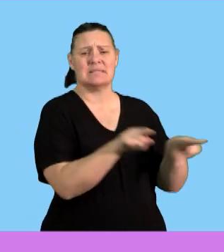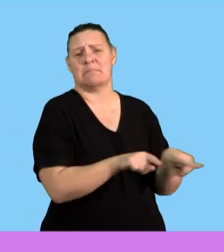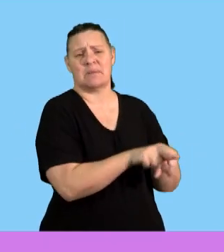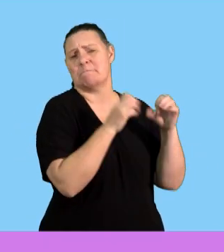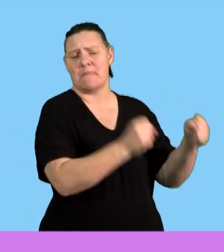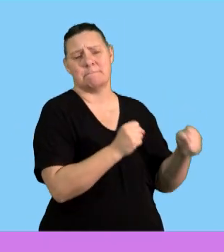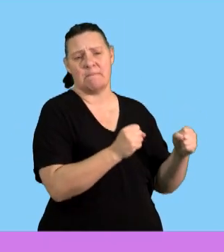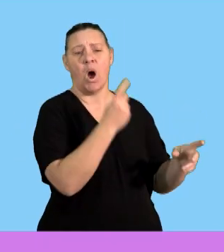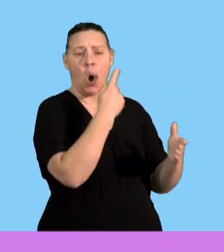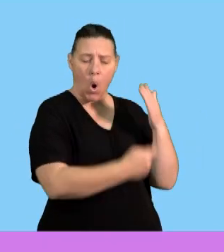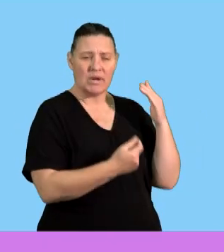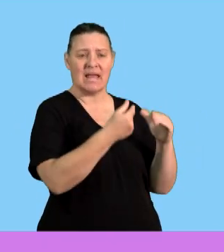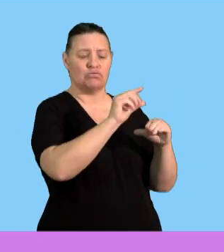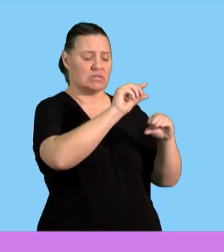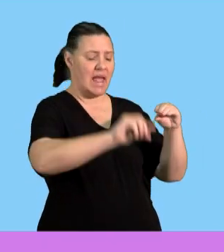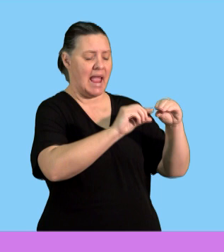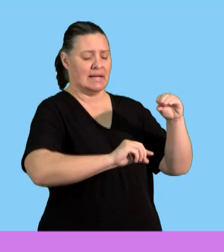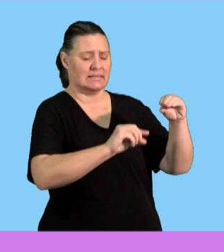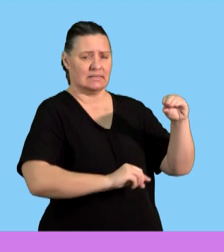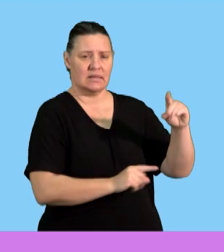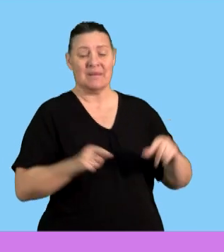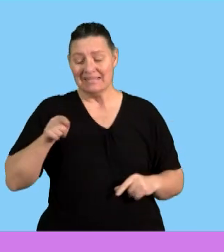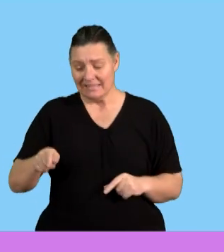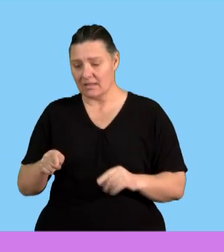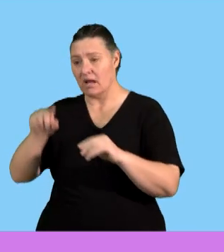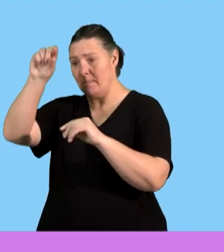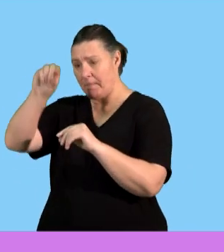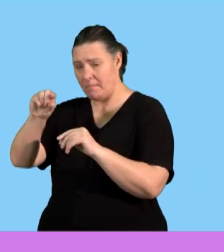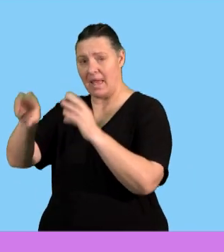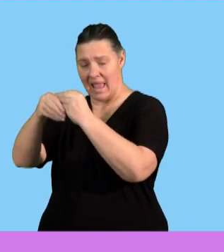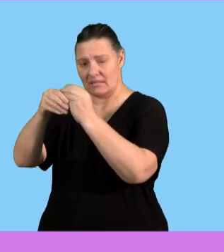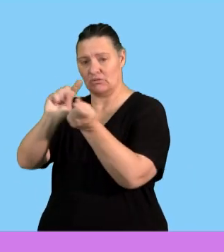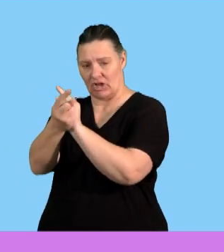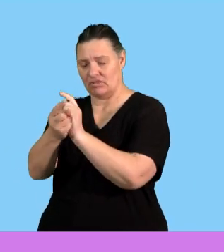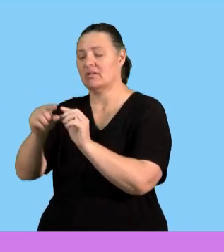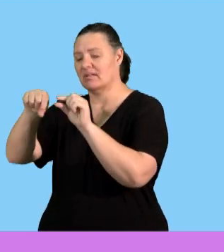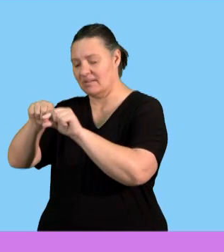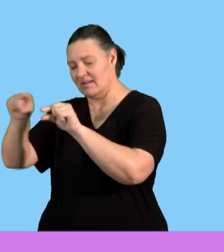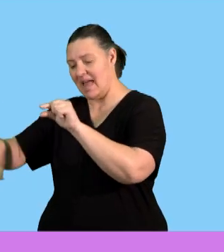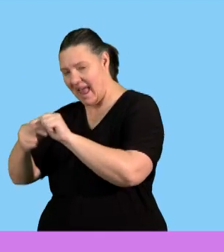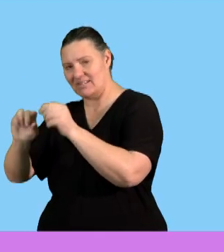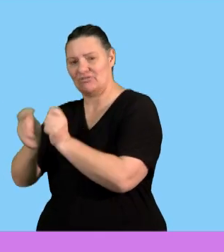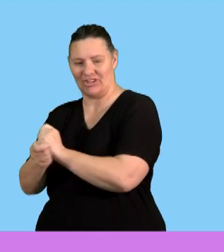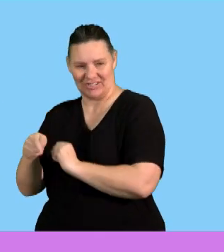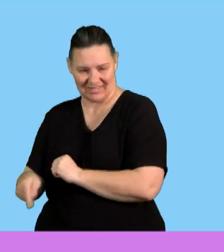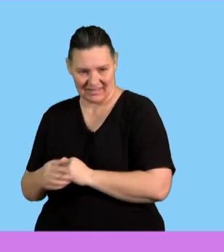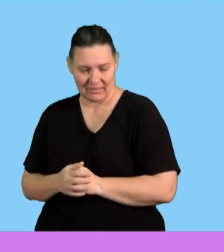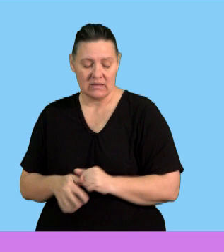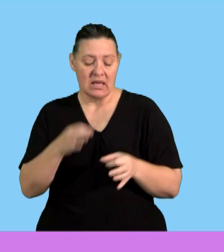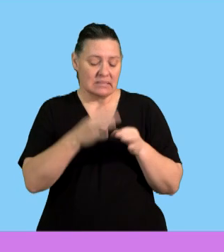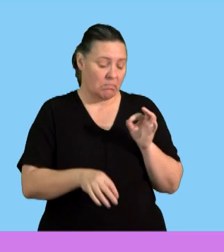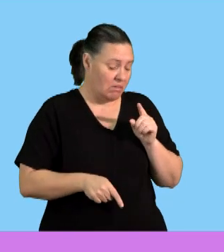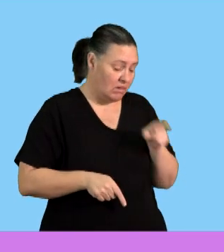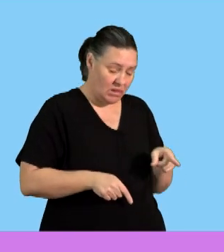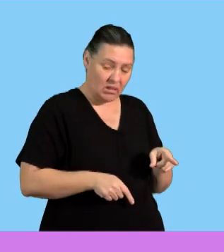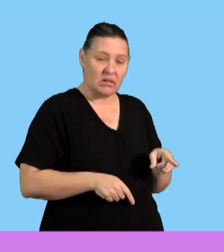same. Compound interest, it's calculated on changed amounts. Then, with